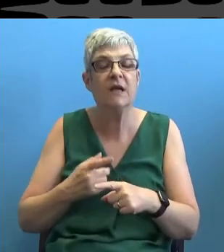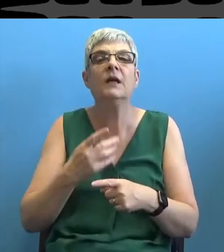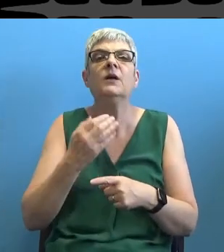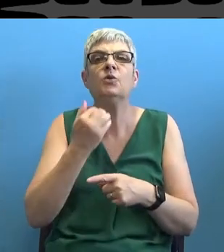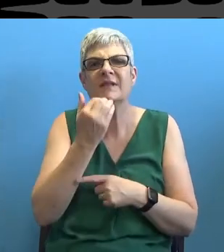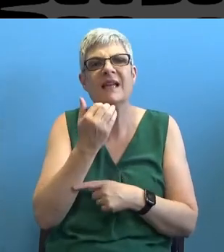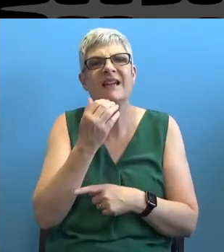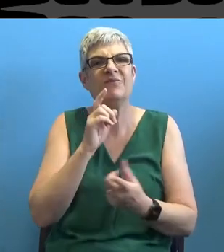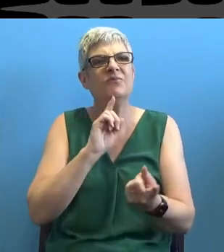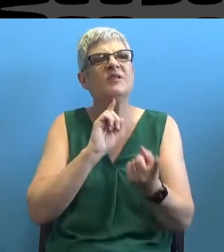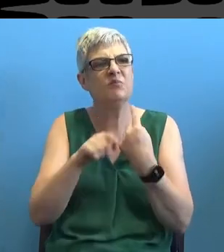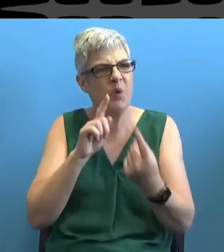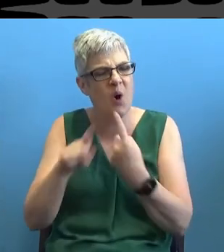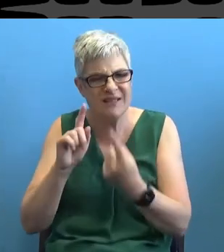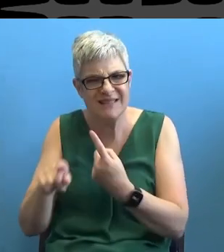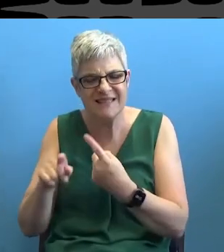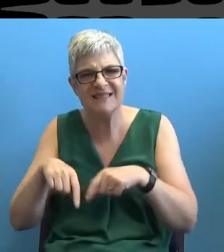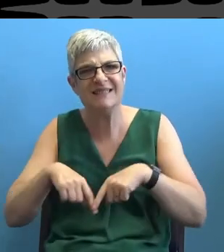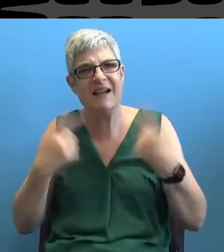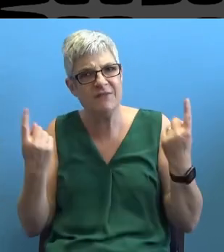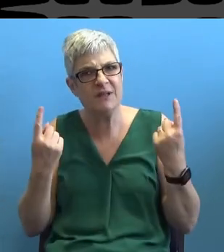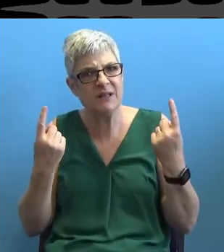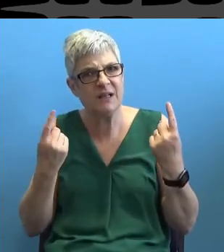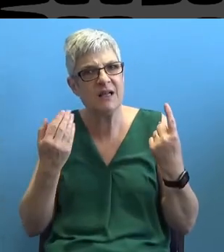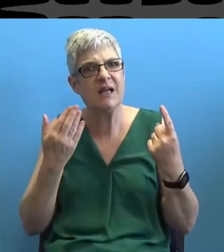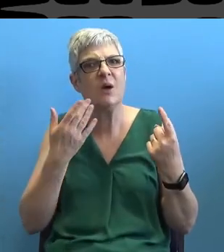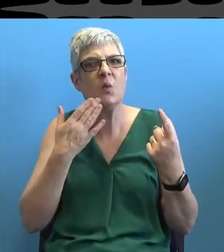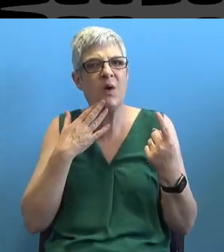when we're beyond these restrictions.